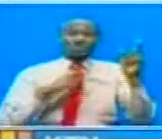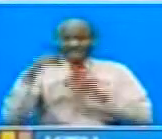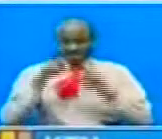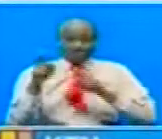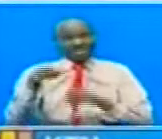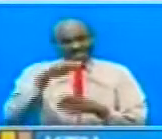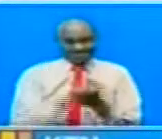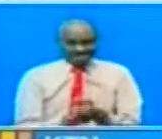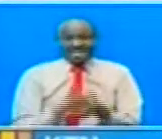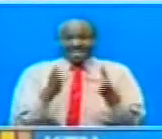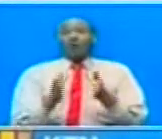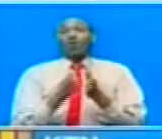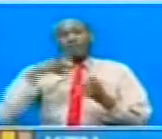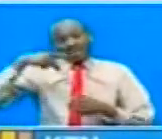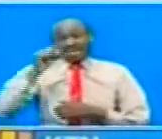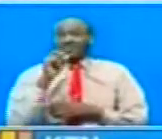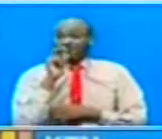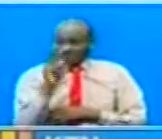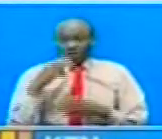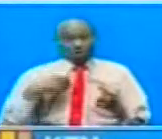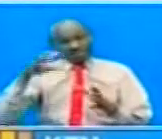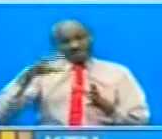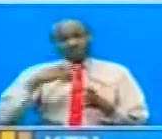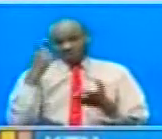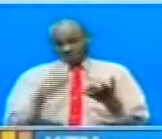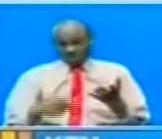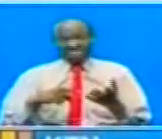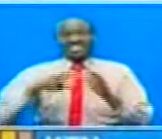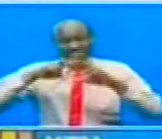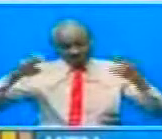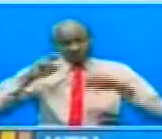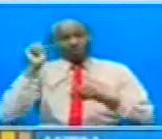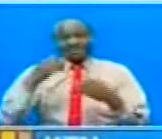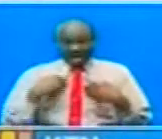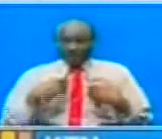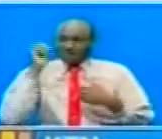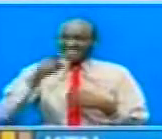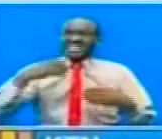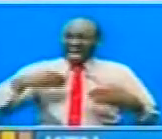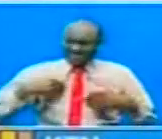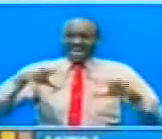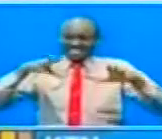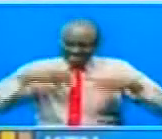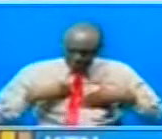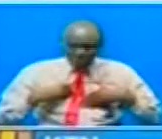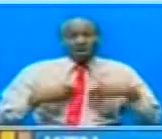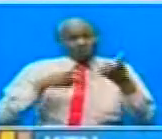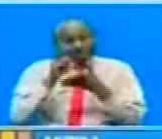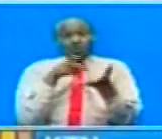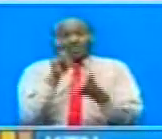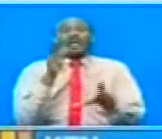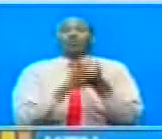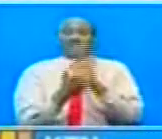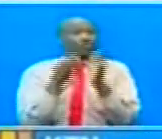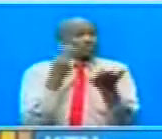from today, no public service vehicle will be cleared by the Motor Vehicle Inspection Unit unless they have adopted the cashless system. This is one